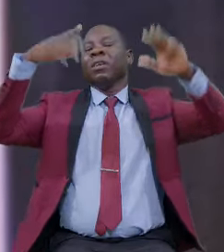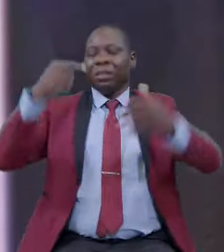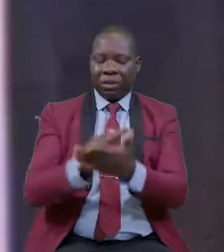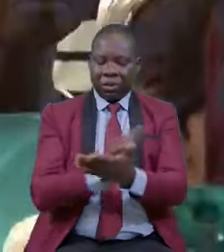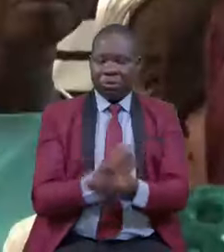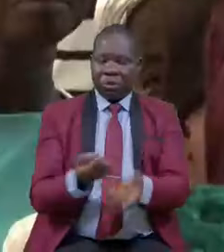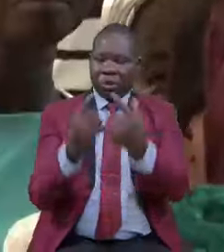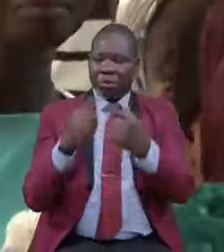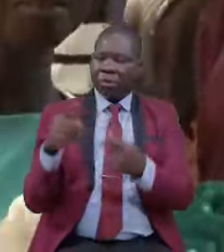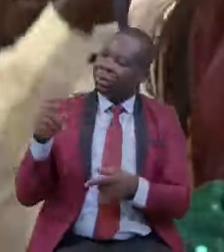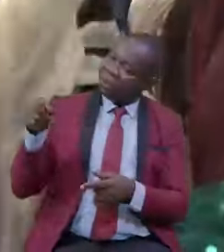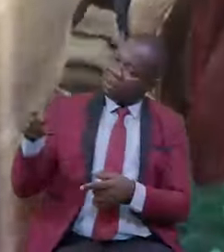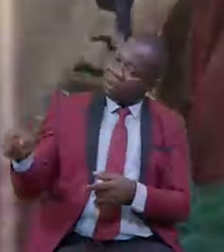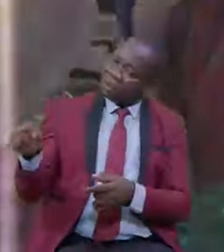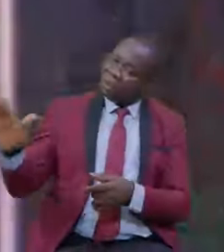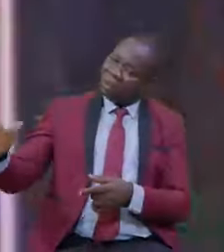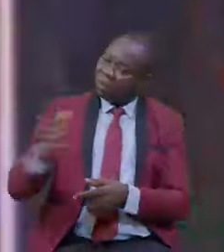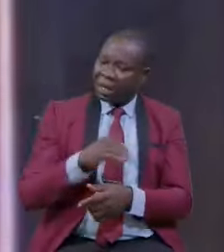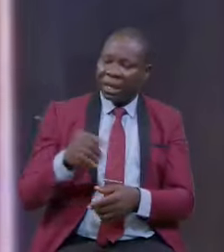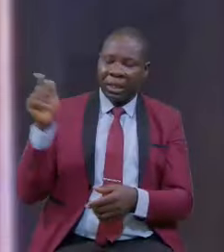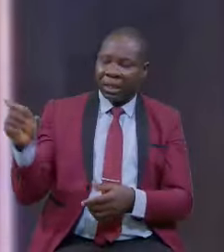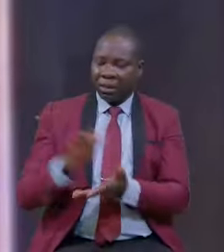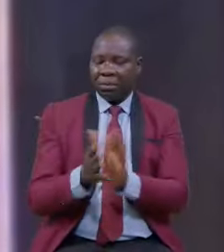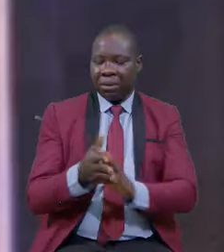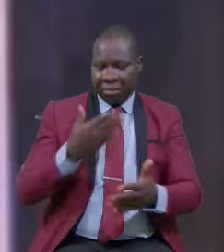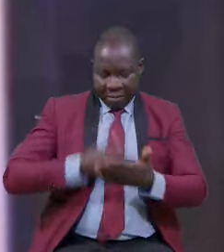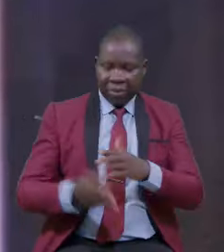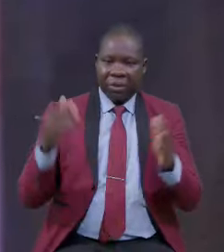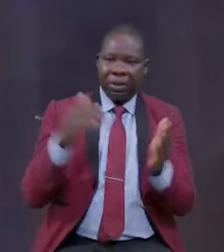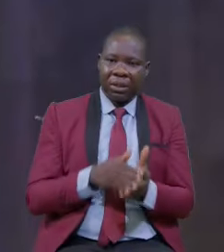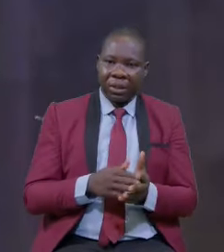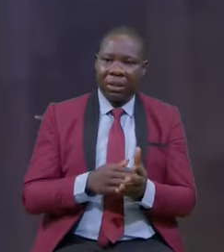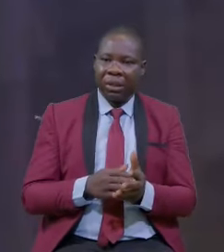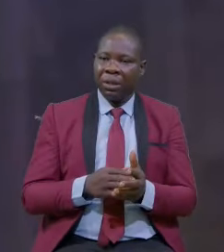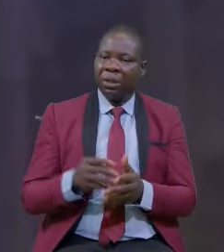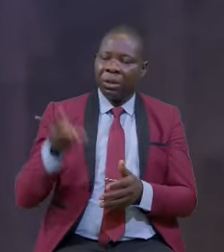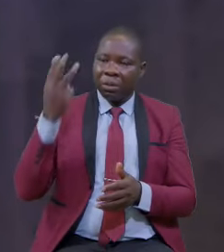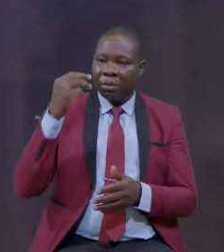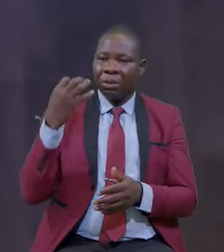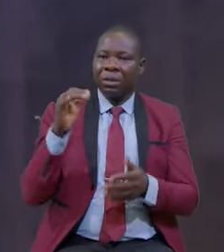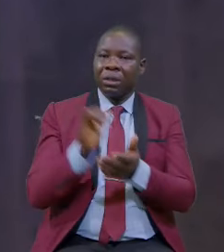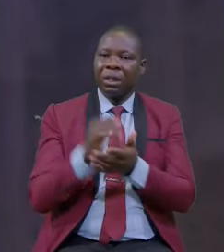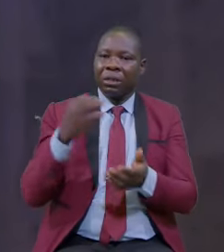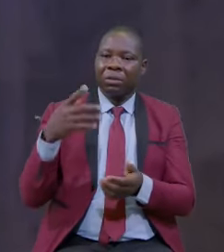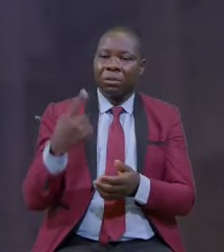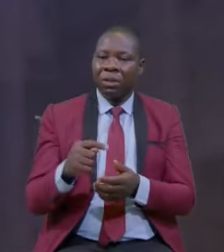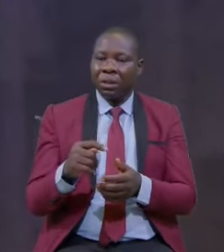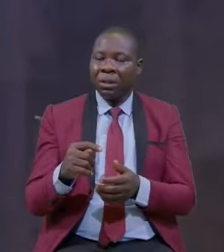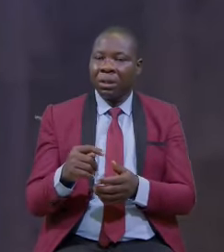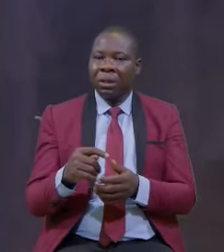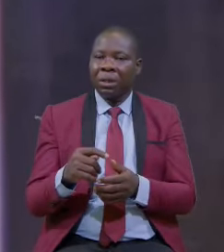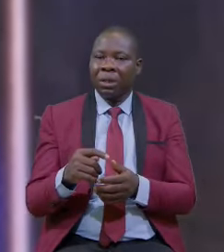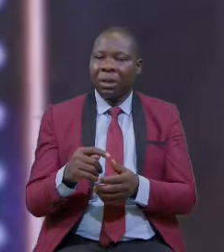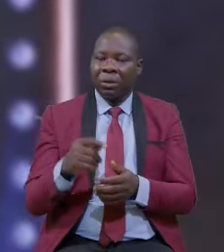again. Yeah. That because I'm special? No, because I held to the word. And